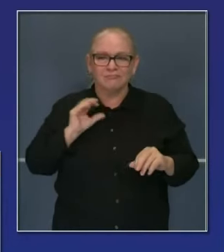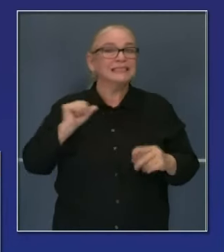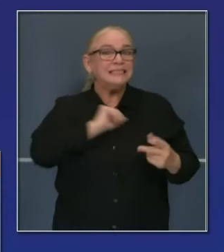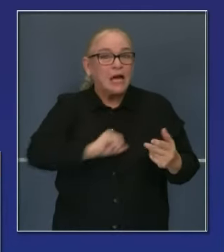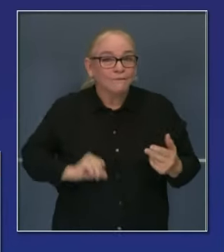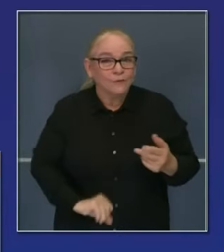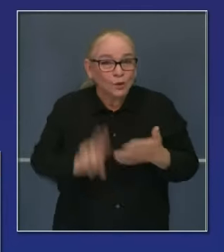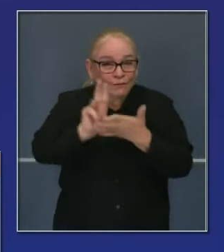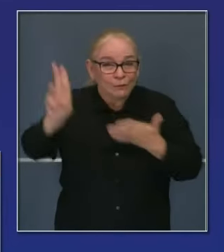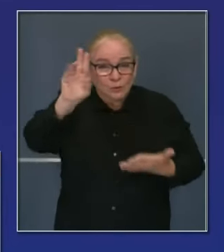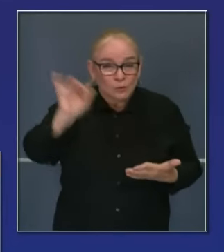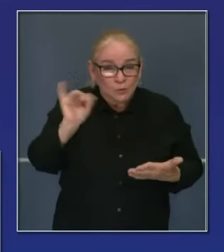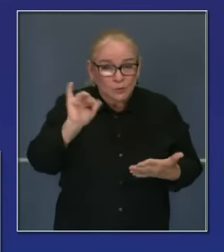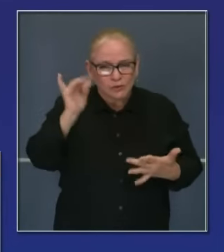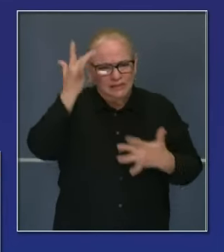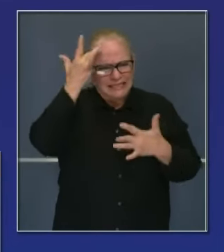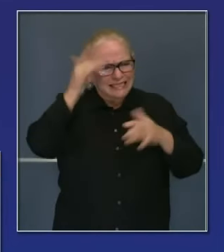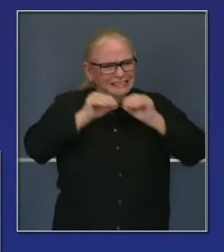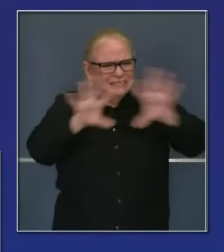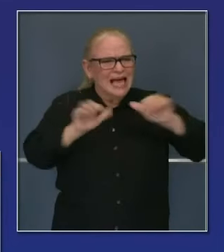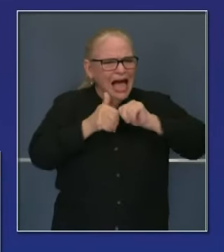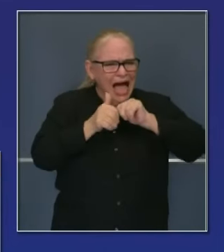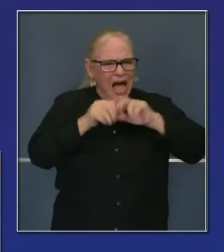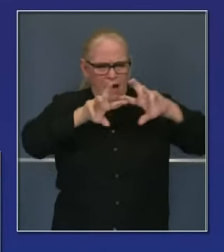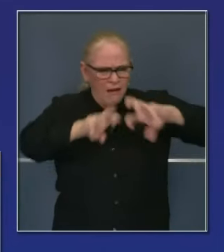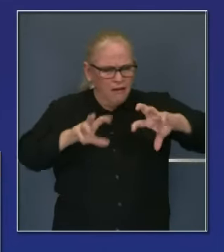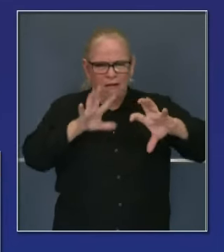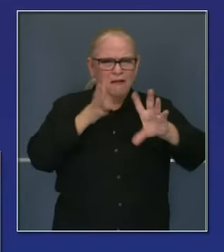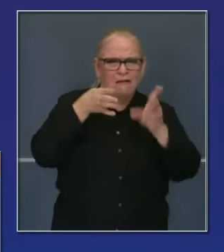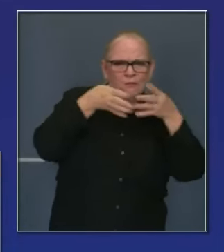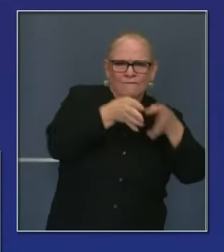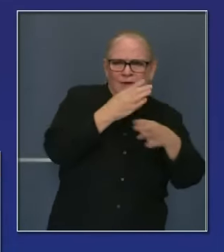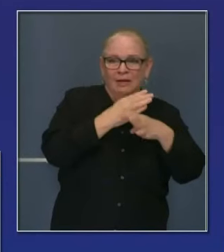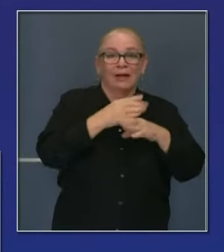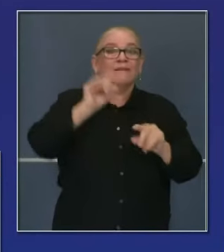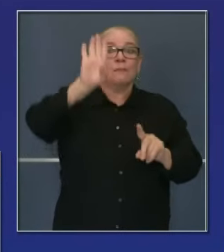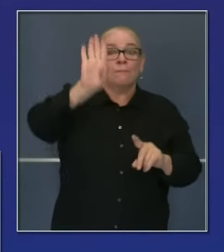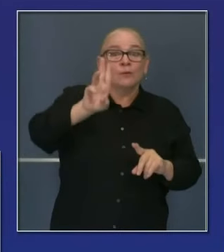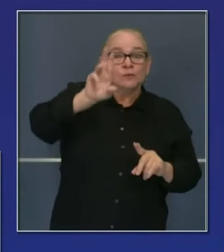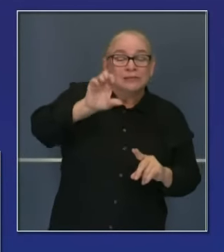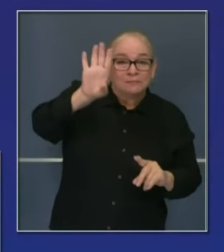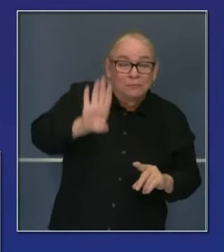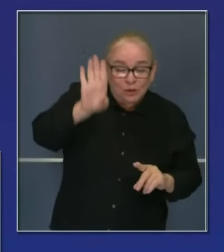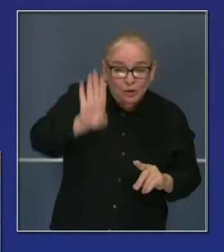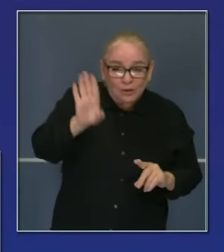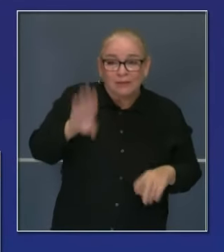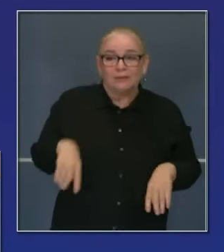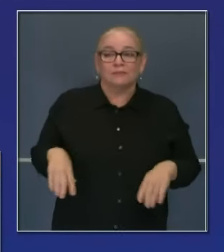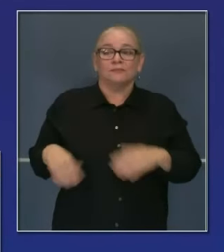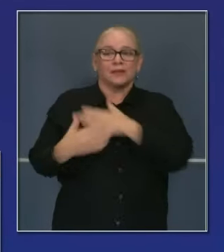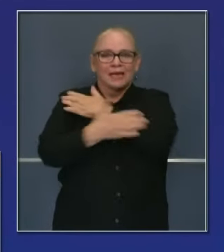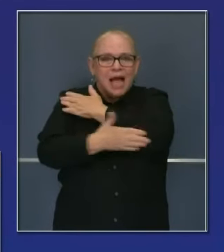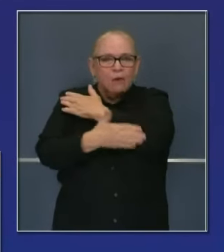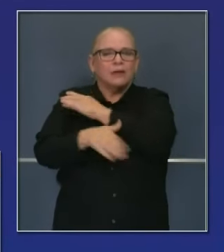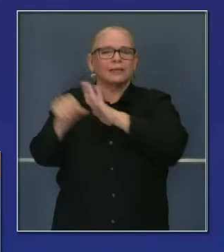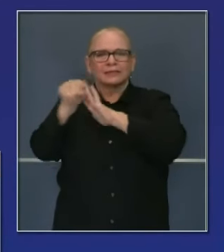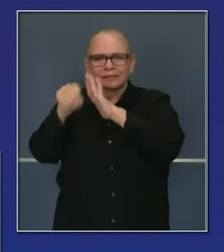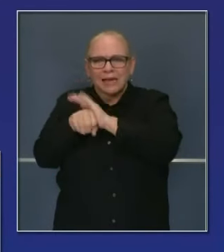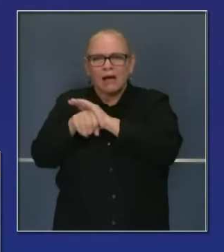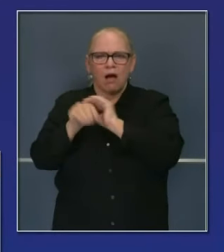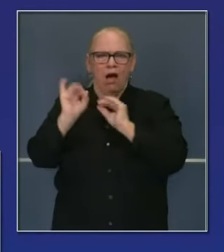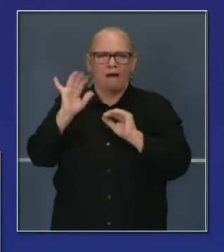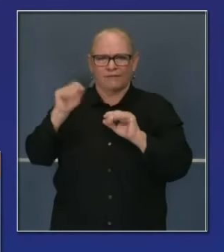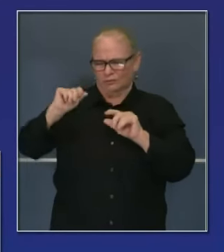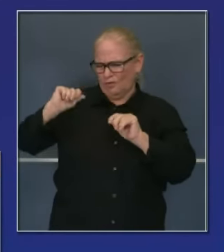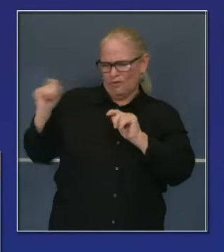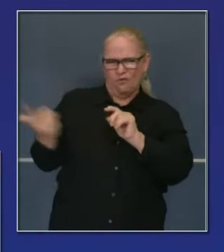from UC Berkeley, others that represent county and state health offices, all part and parcel